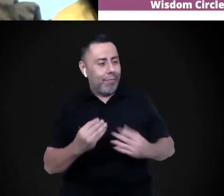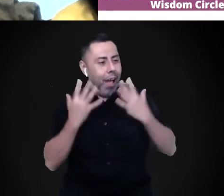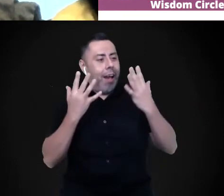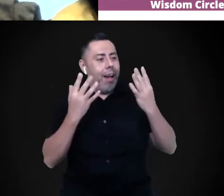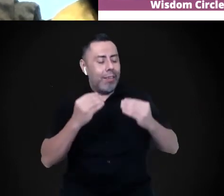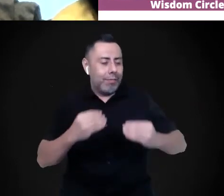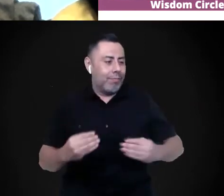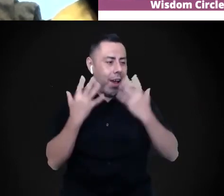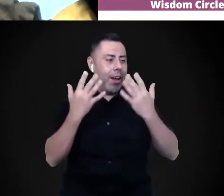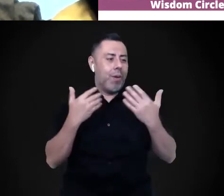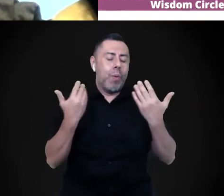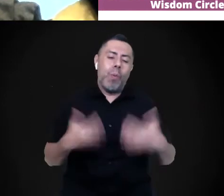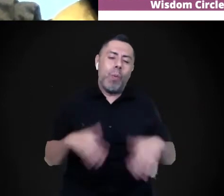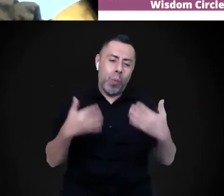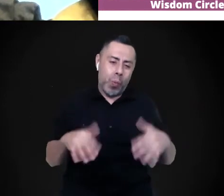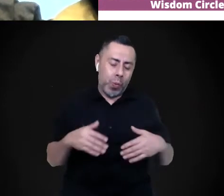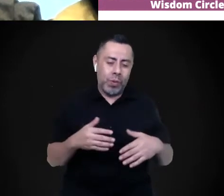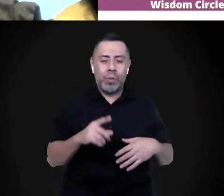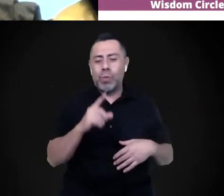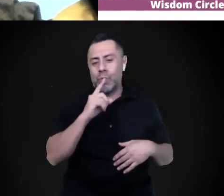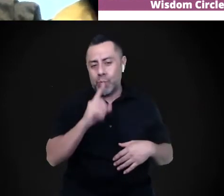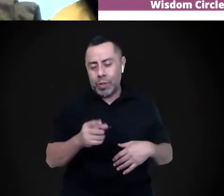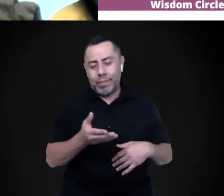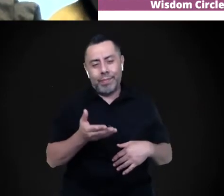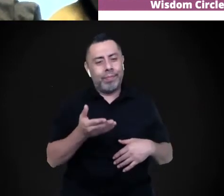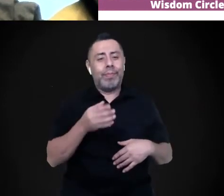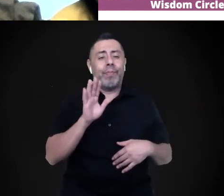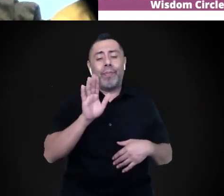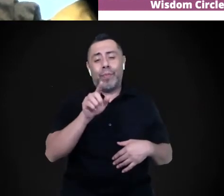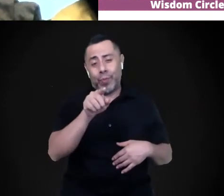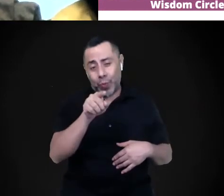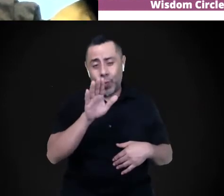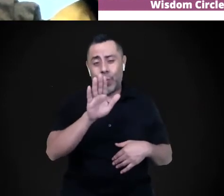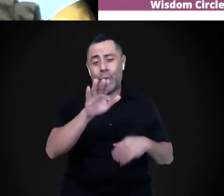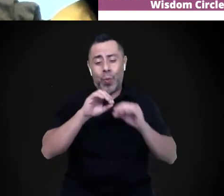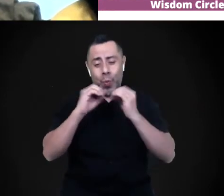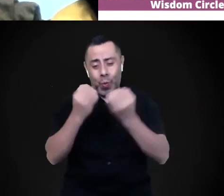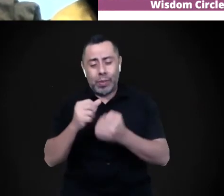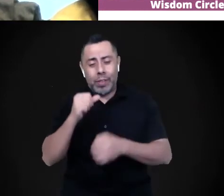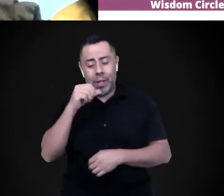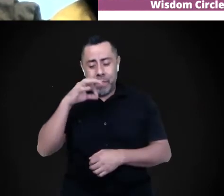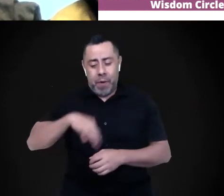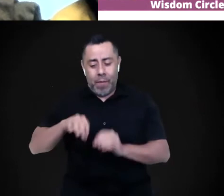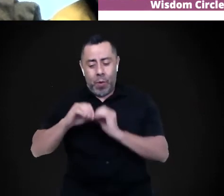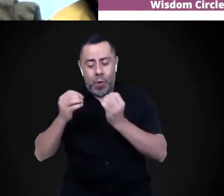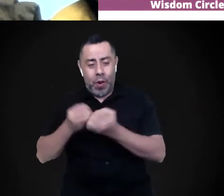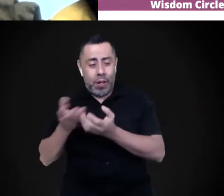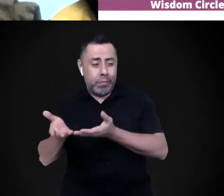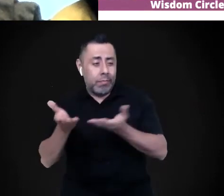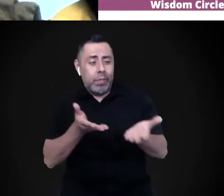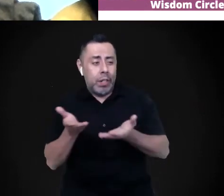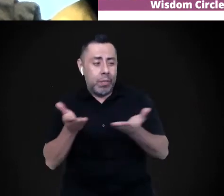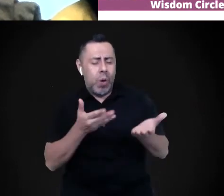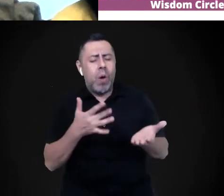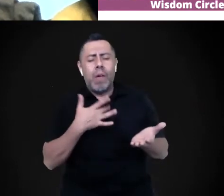that you and your nonprofit have provided things to our people. One of the biggest things that